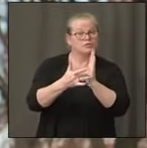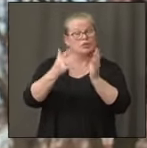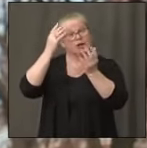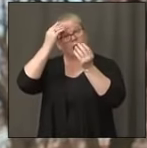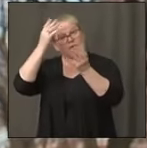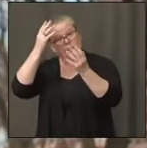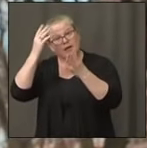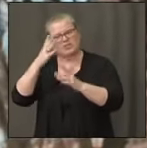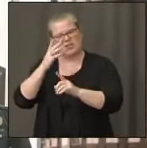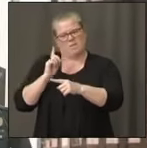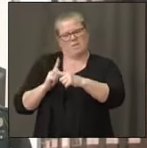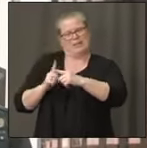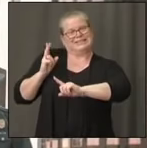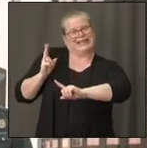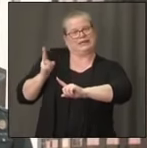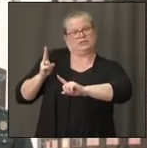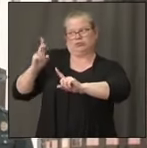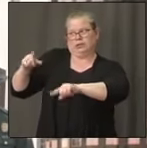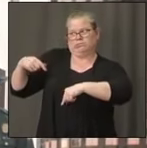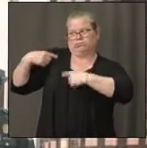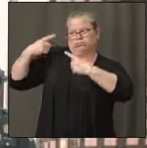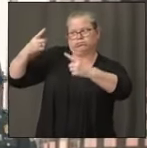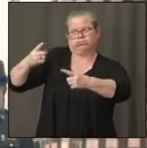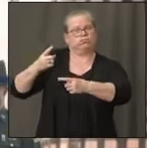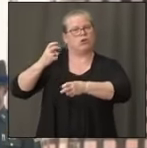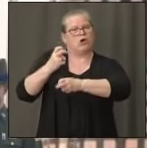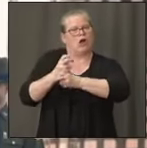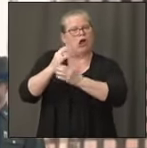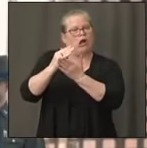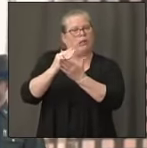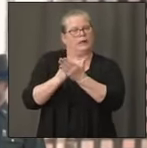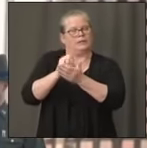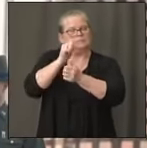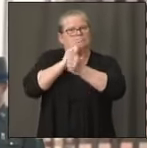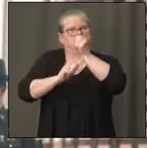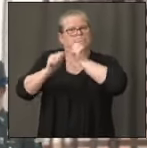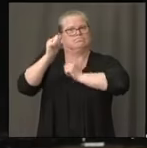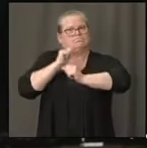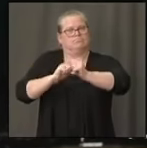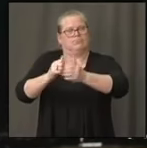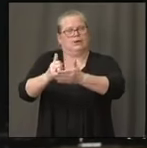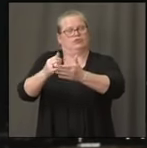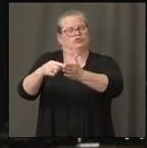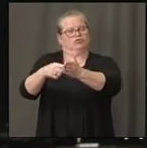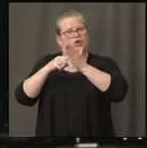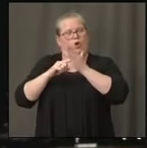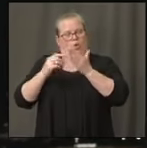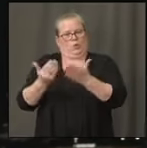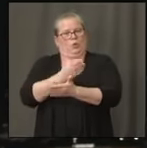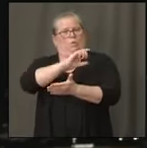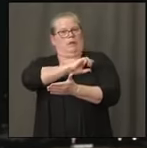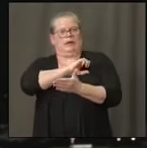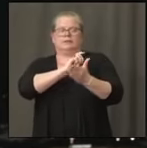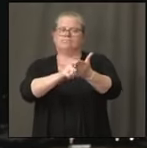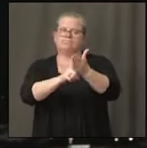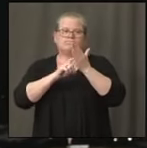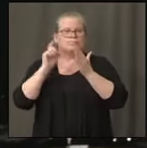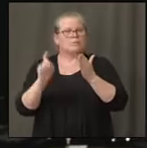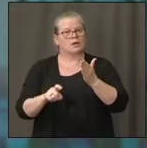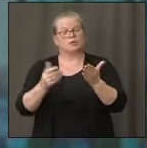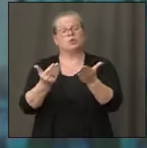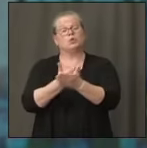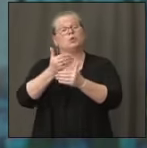we serve our communities. As we embrace a new generation of policing, we seek the next generation of law enforcement officers.